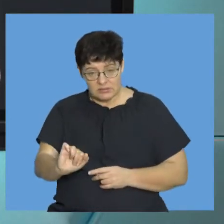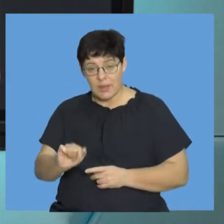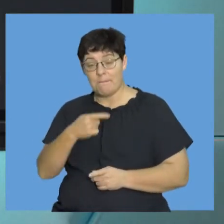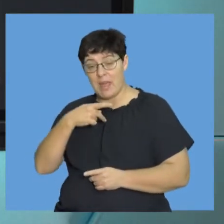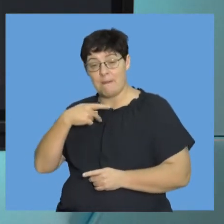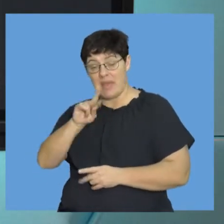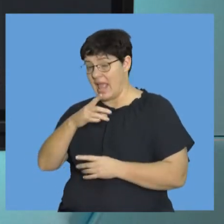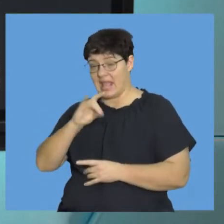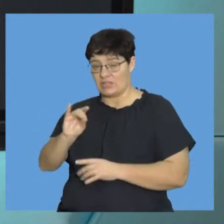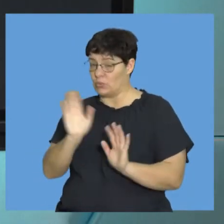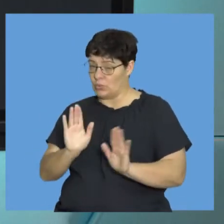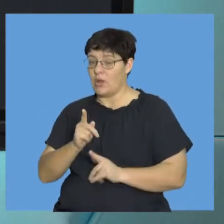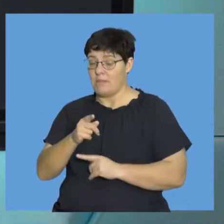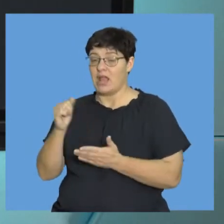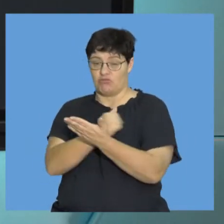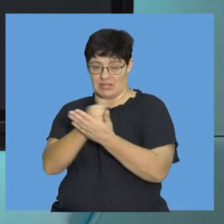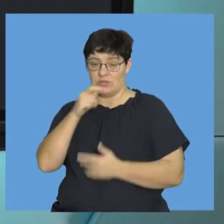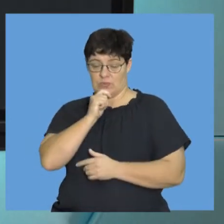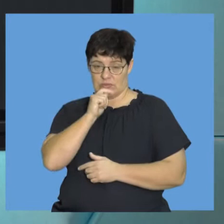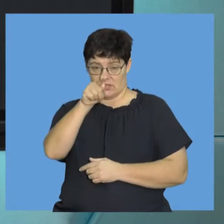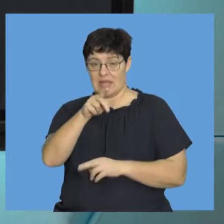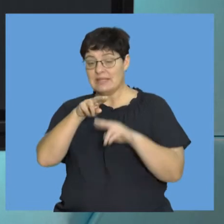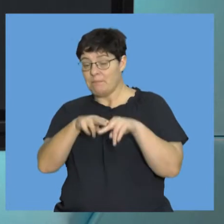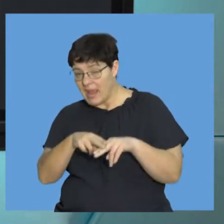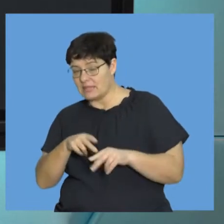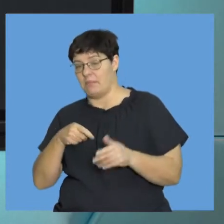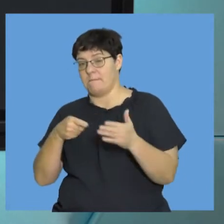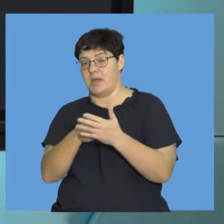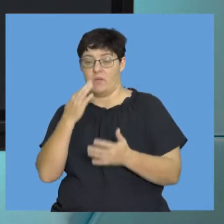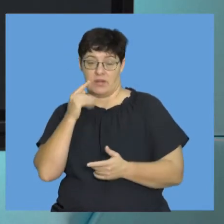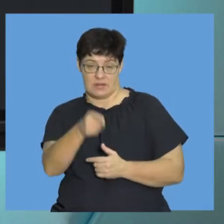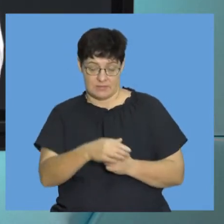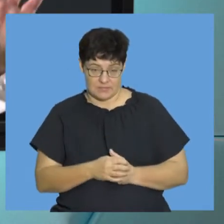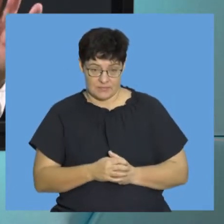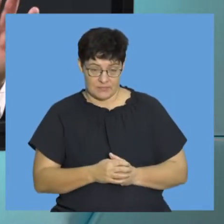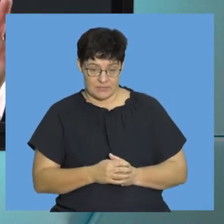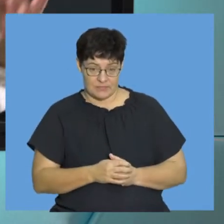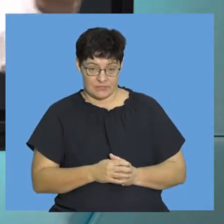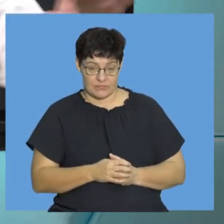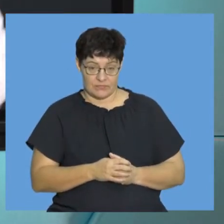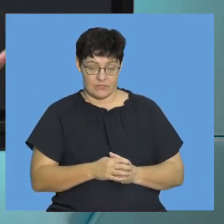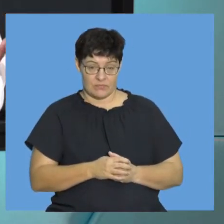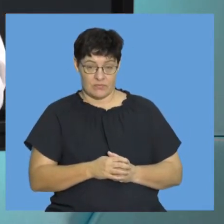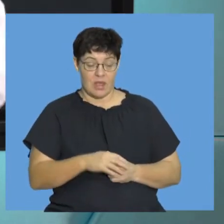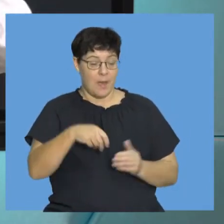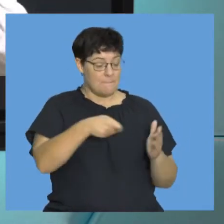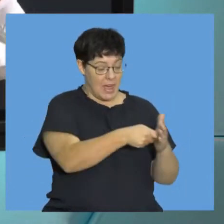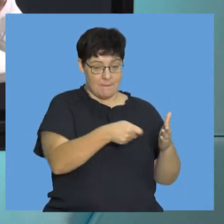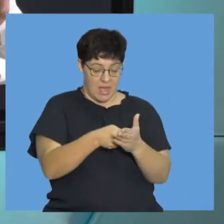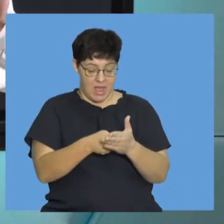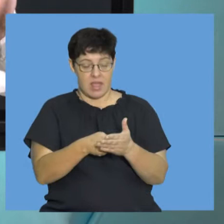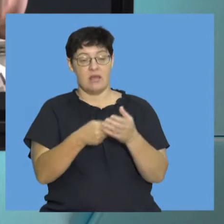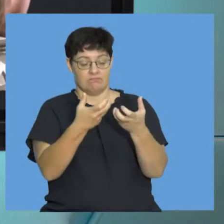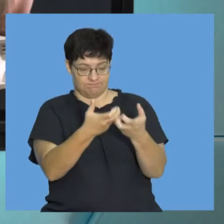be dependent on your credit purchases. So take your purchases, break it up into two parts,